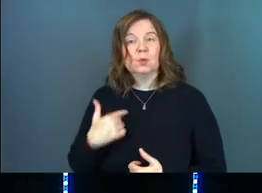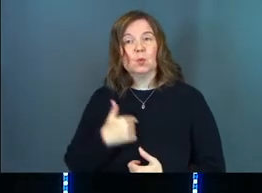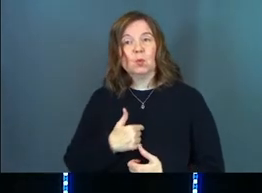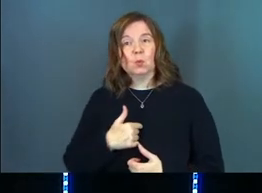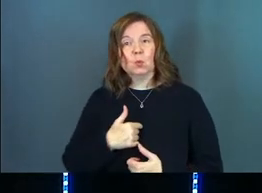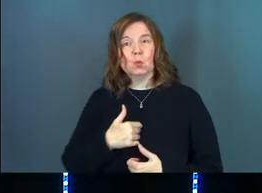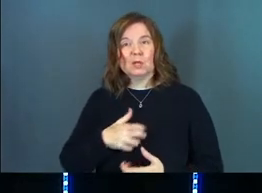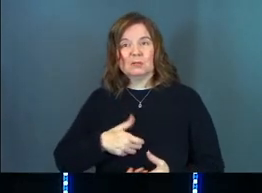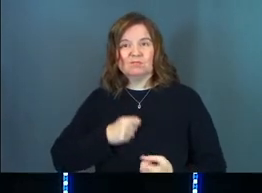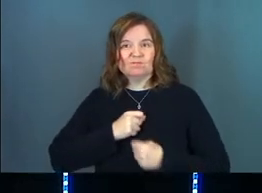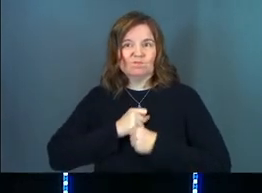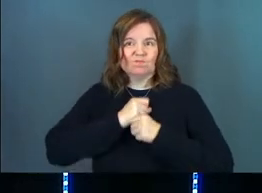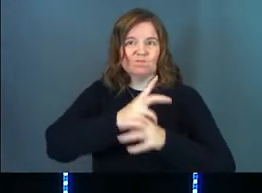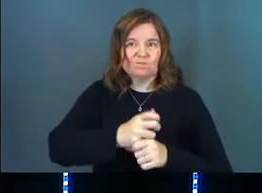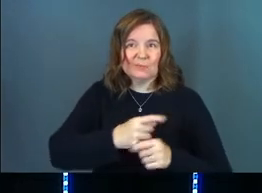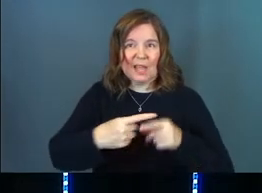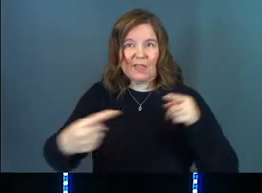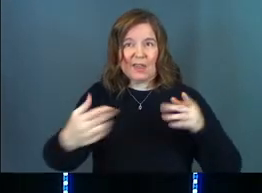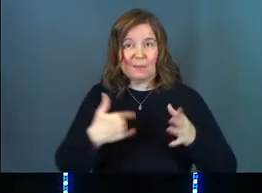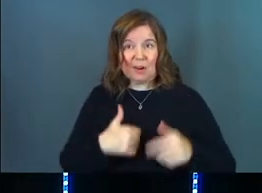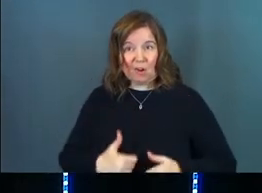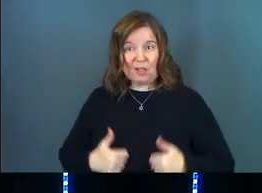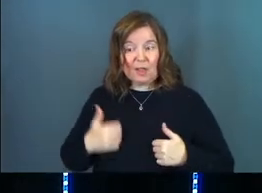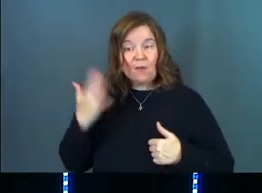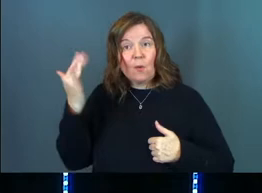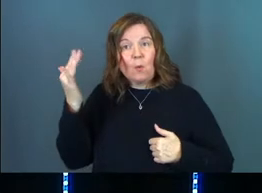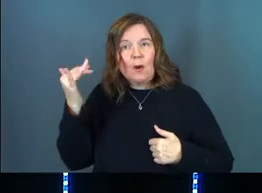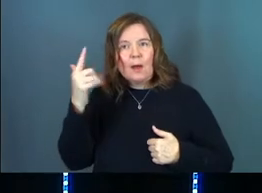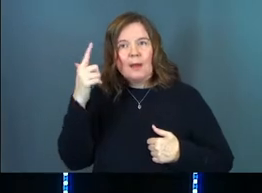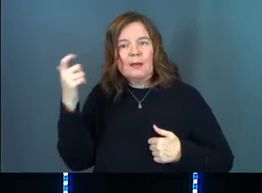We lash out at the enemies in our life, and the reason that we lash out